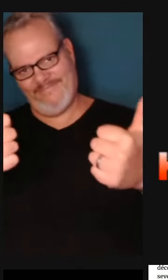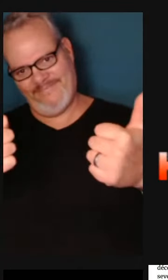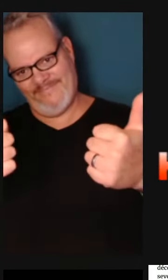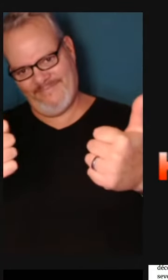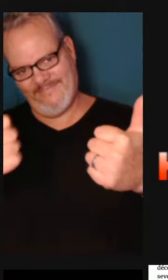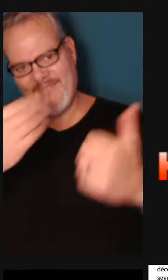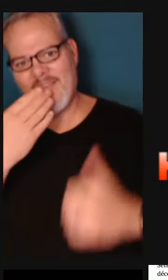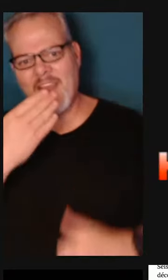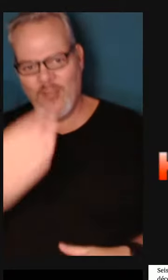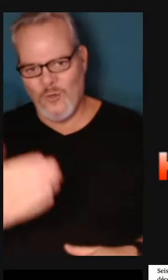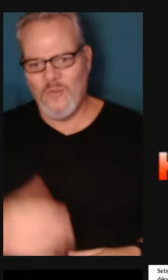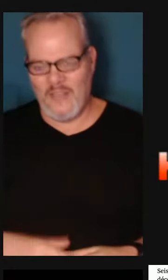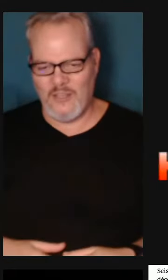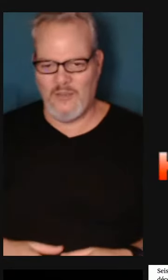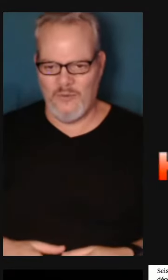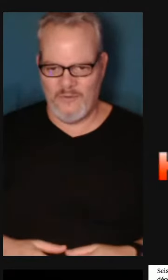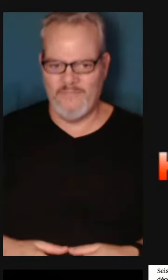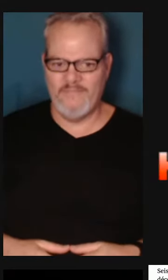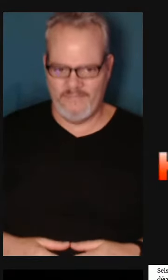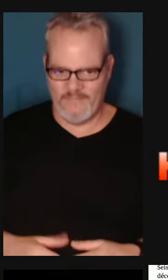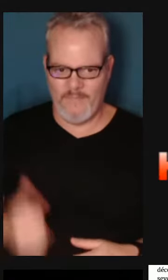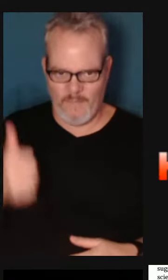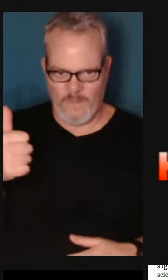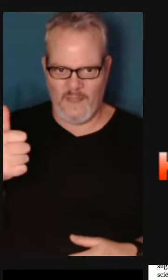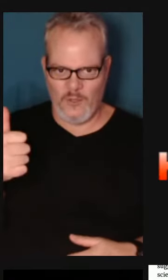Yeah. All right.